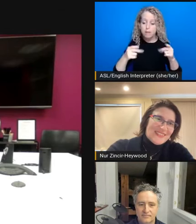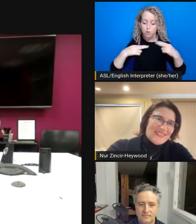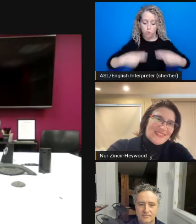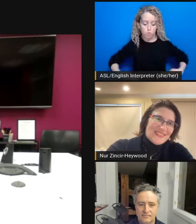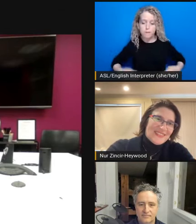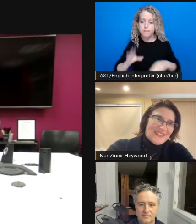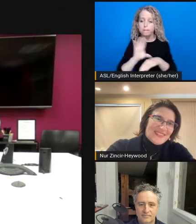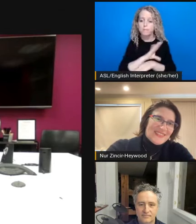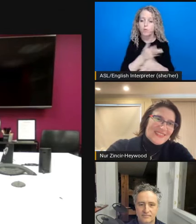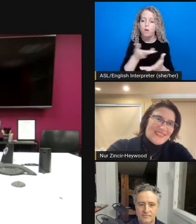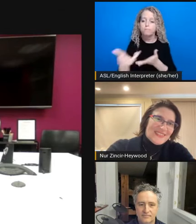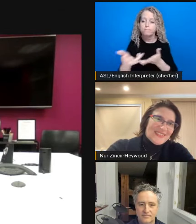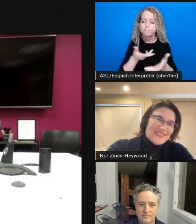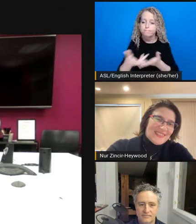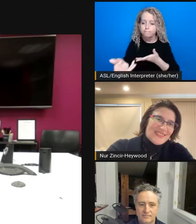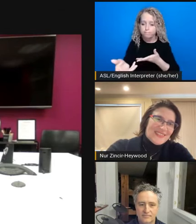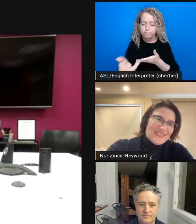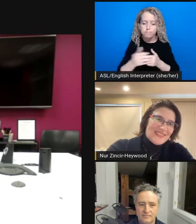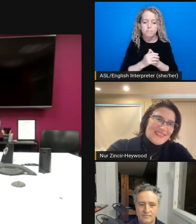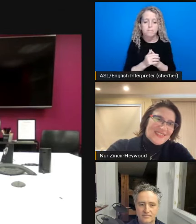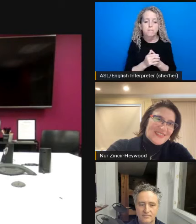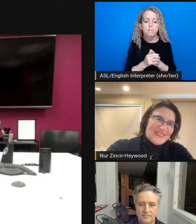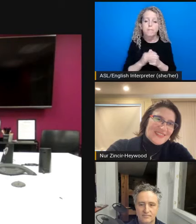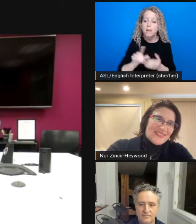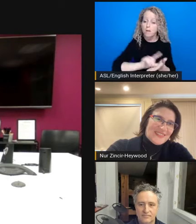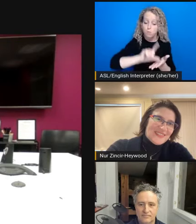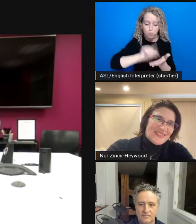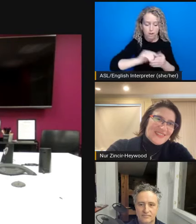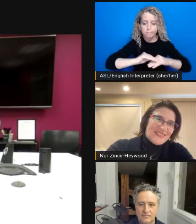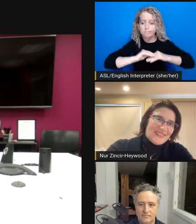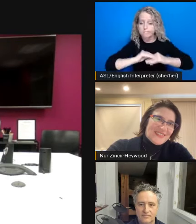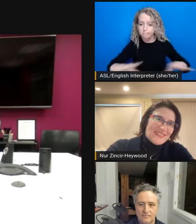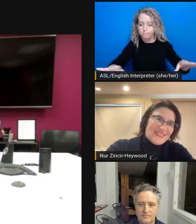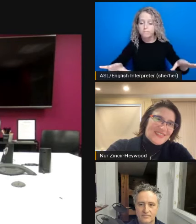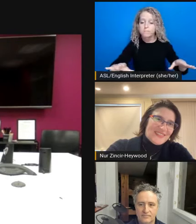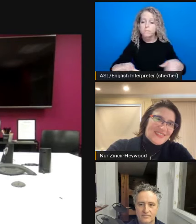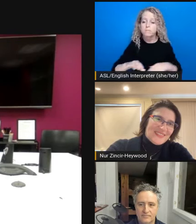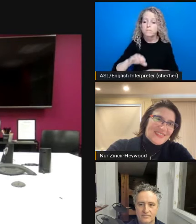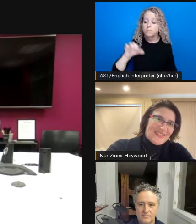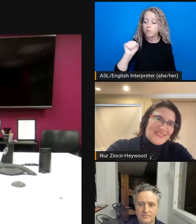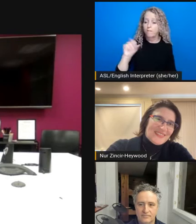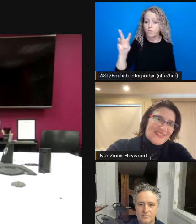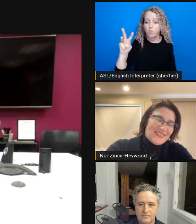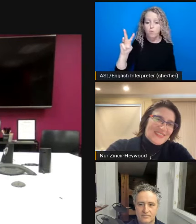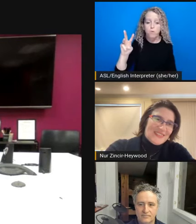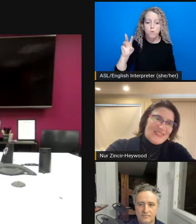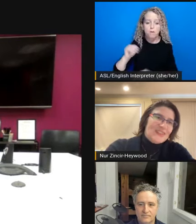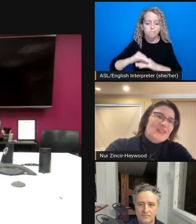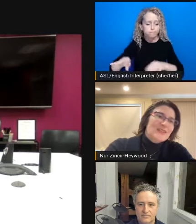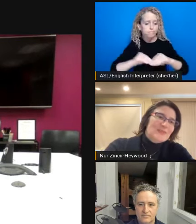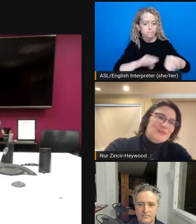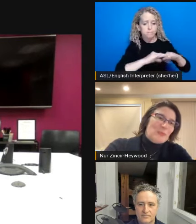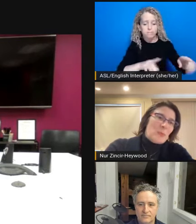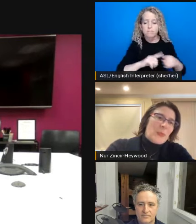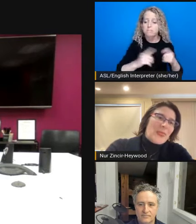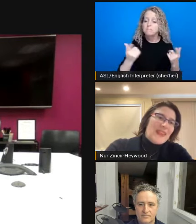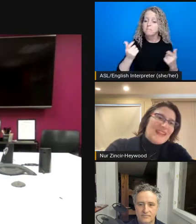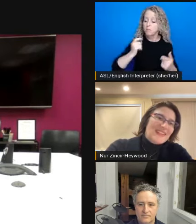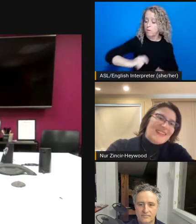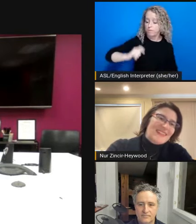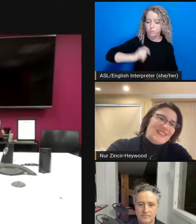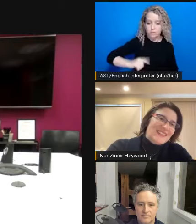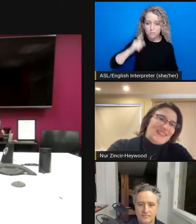interaction has been published in premier software engineering outlets, including the International Conference on Software Engineering